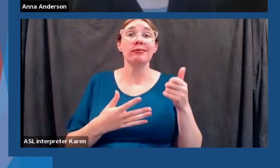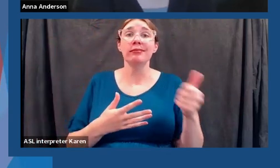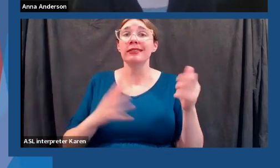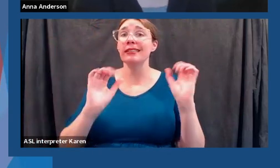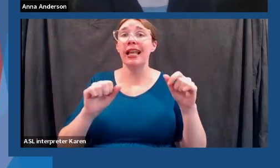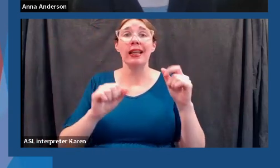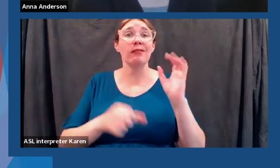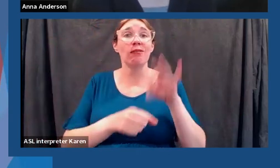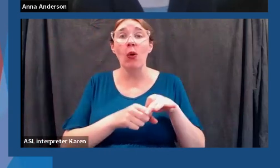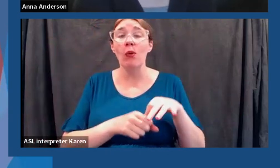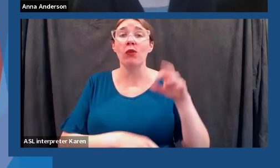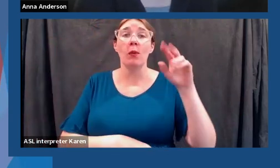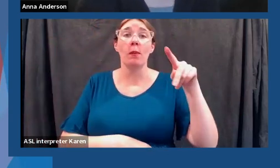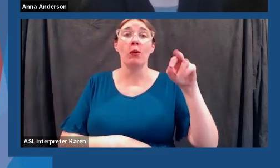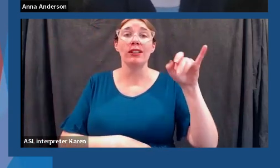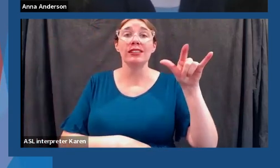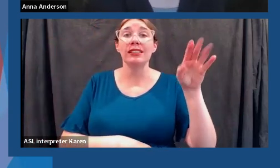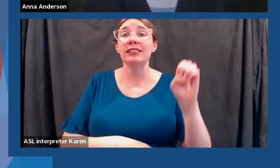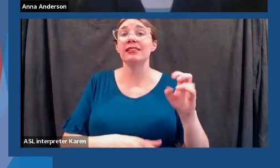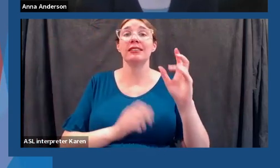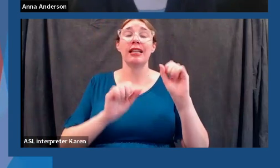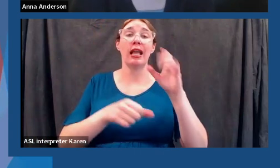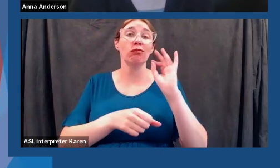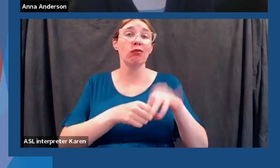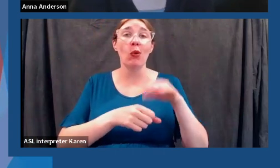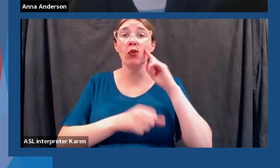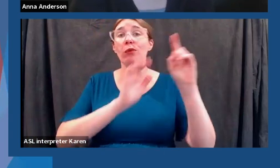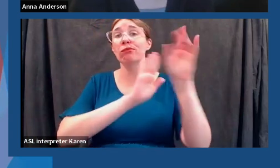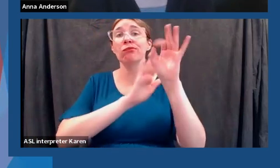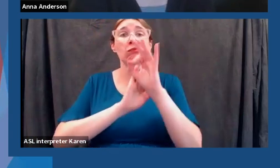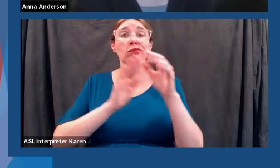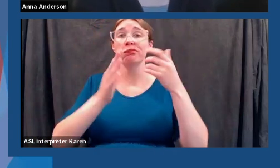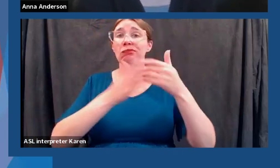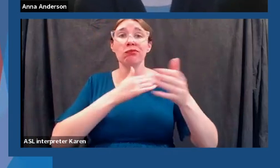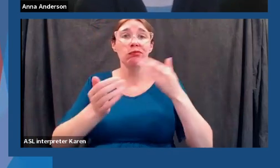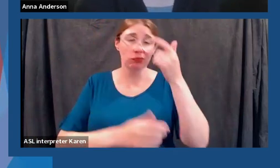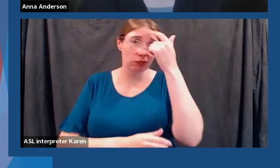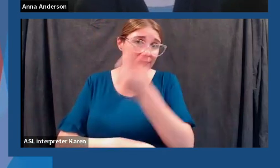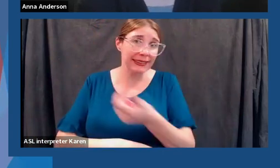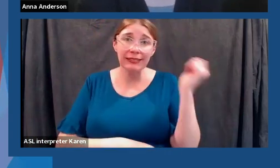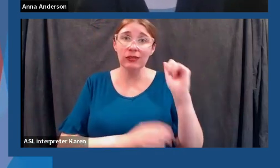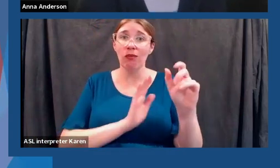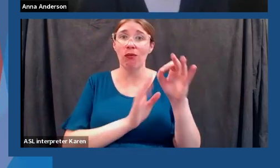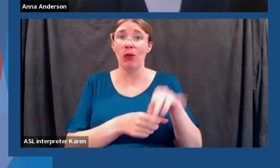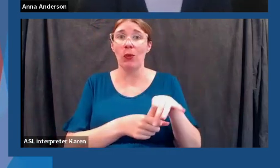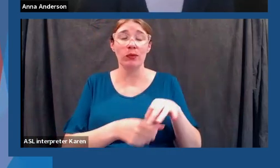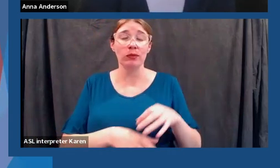prejudice, just like the rest of us. Does not require the ability